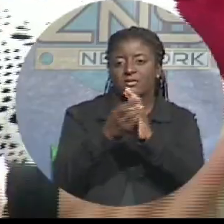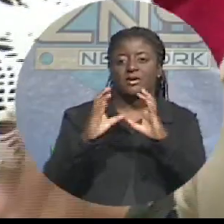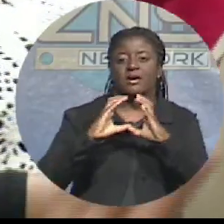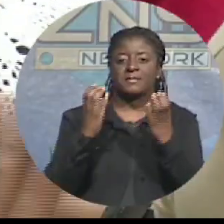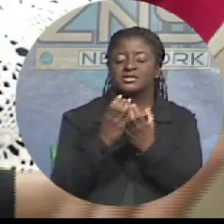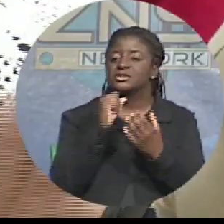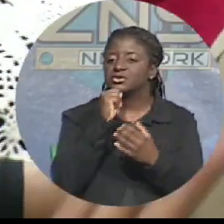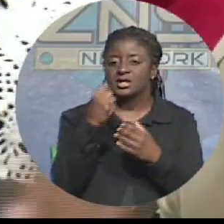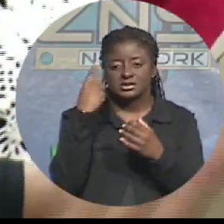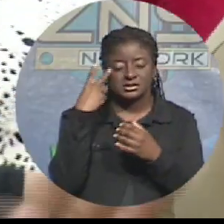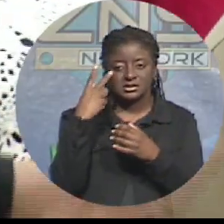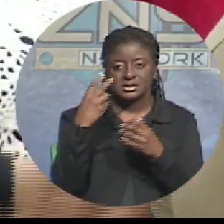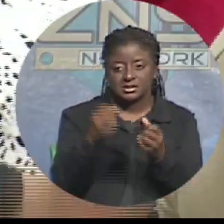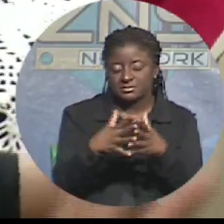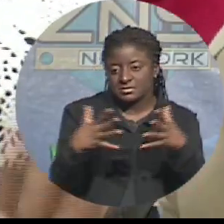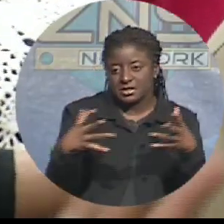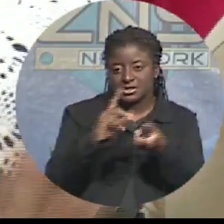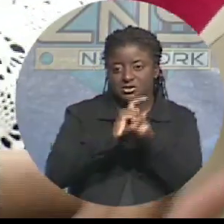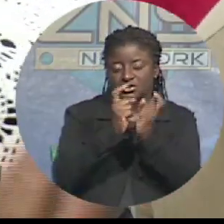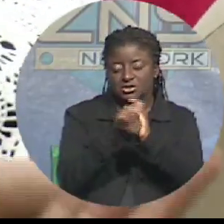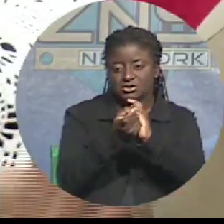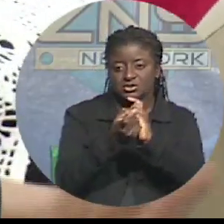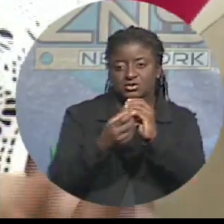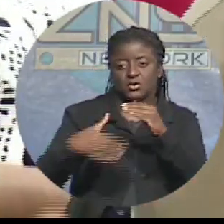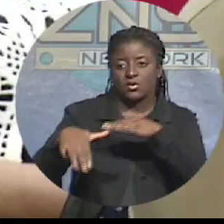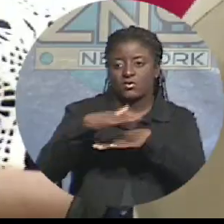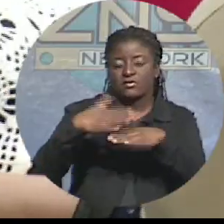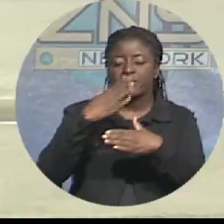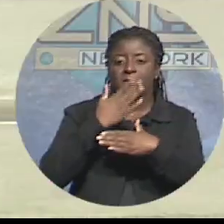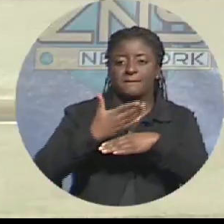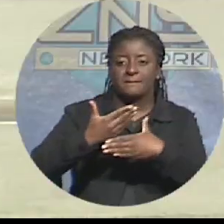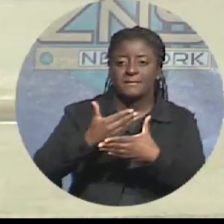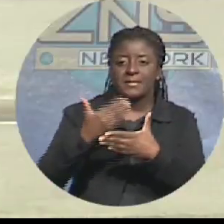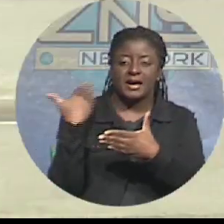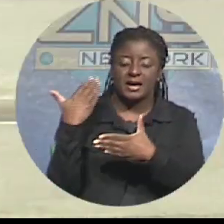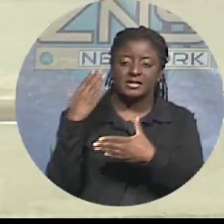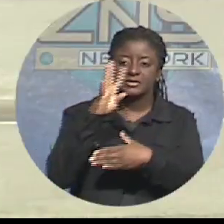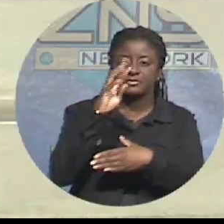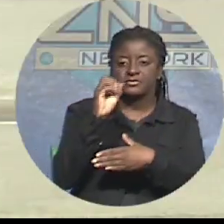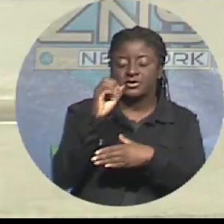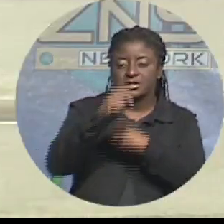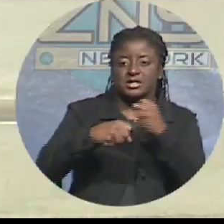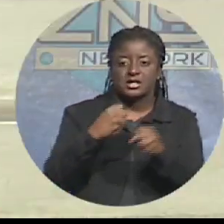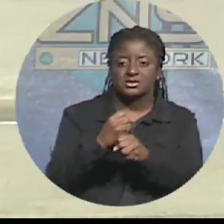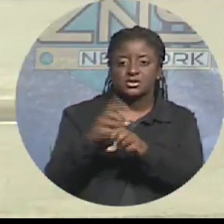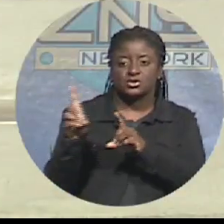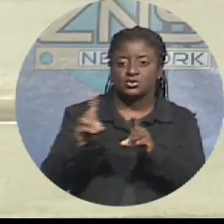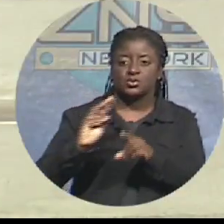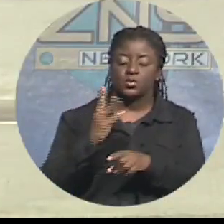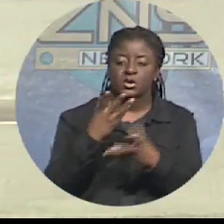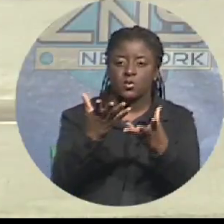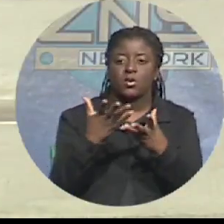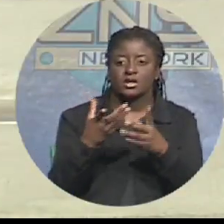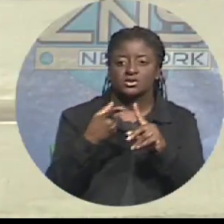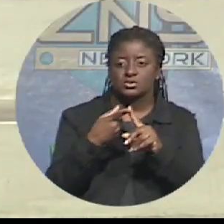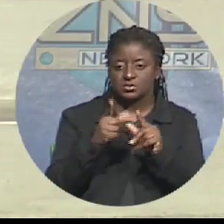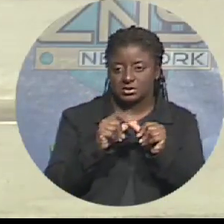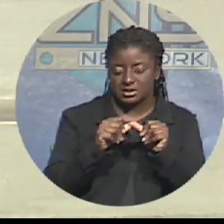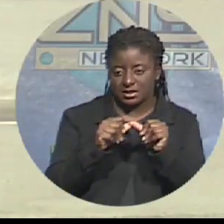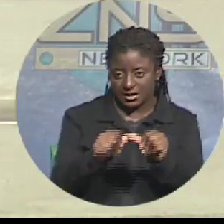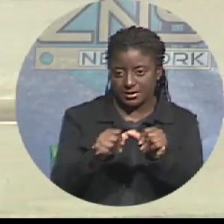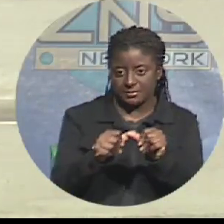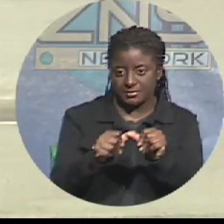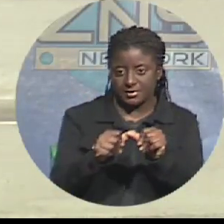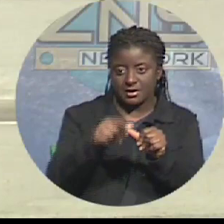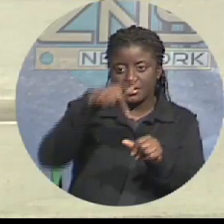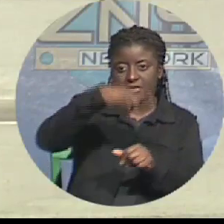He touched on some of the social issues currently being reviewed by the commission. Do we want to keep the Privy Council? I tell you one thing, if you keep it, you're never going to be